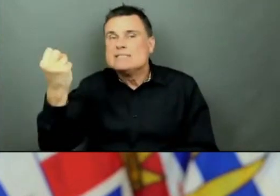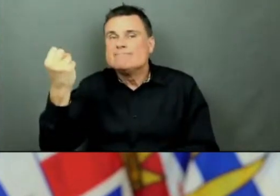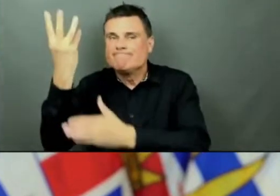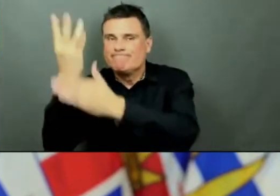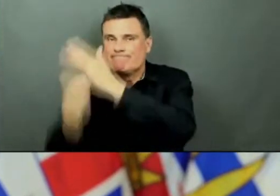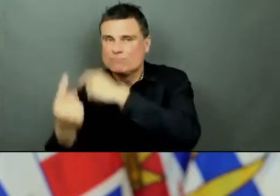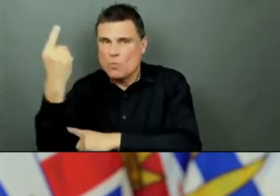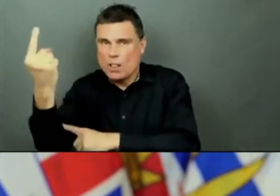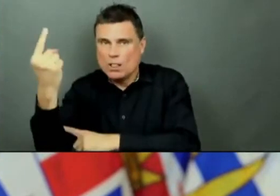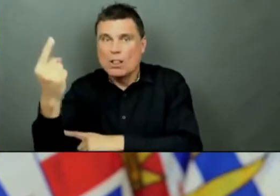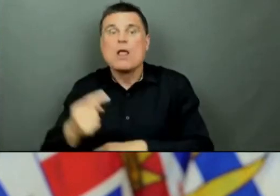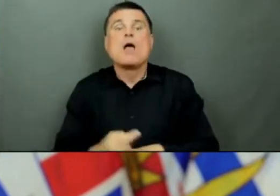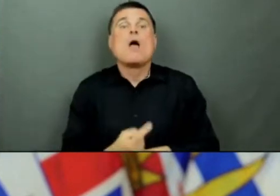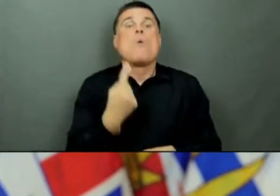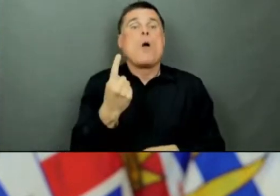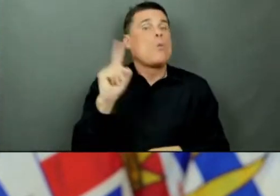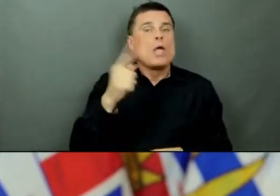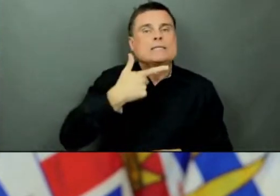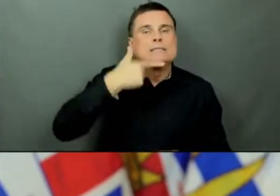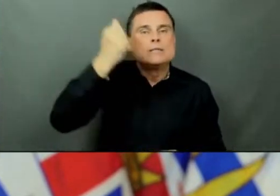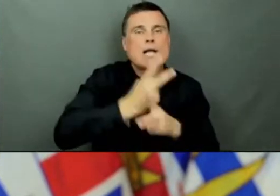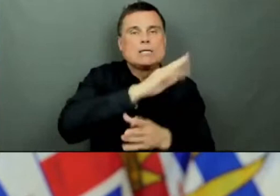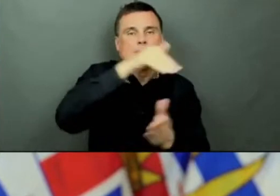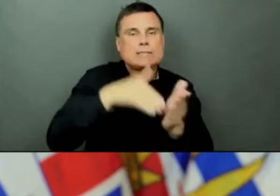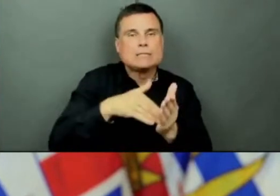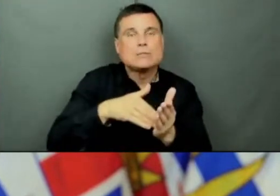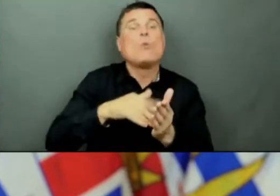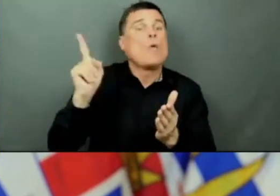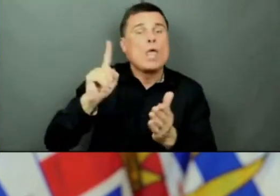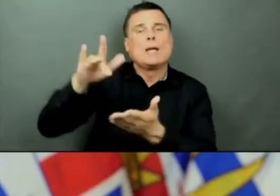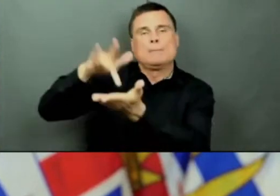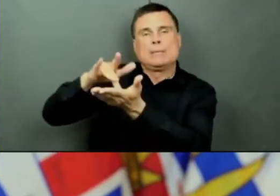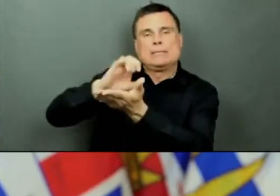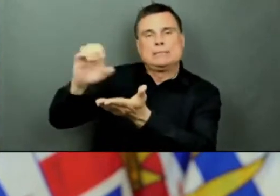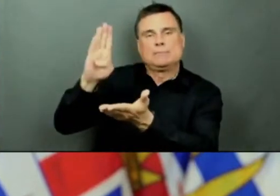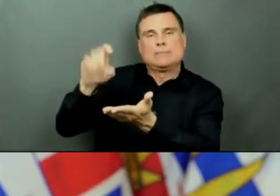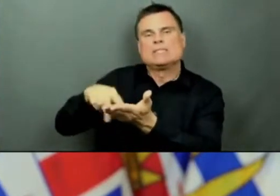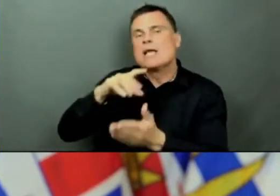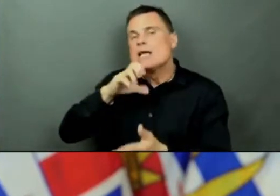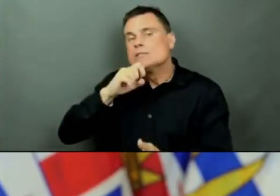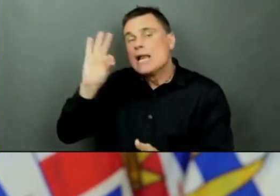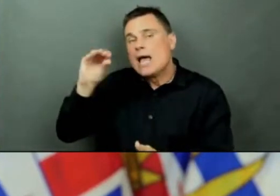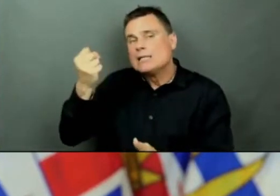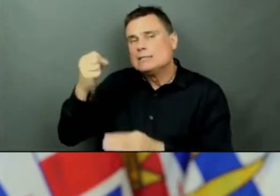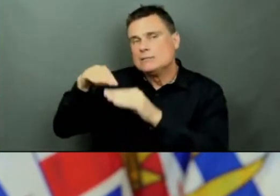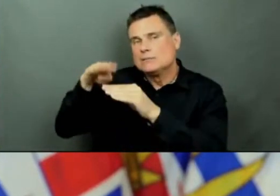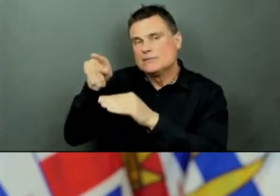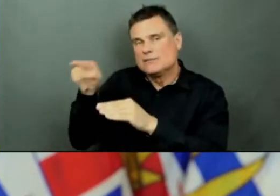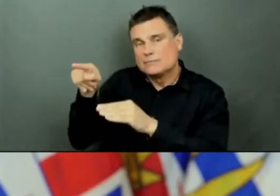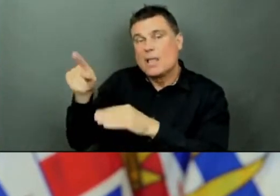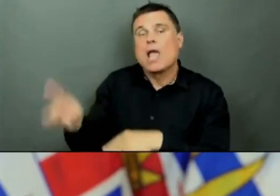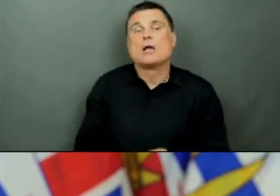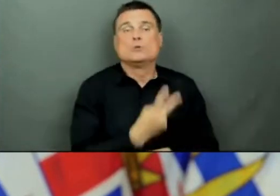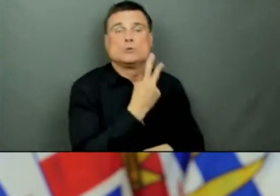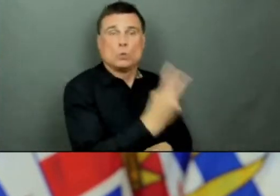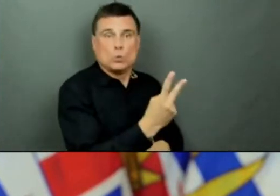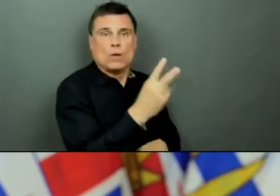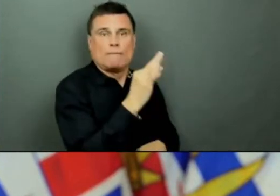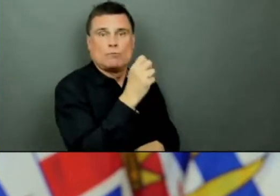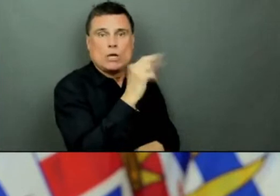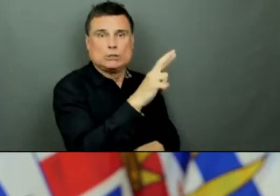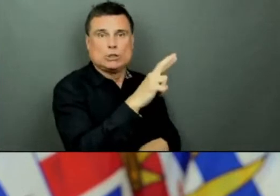Interior Health in their 90s, and 2 people in Fraser Health in their 60s and 80s. And our